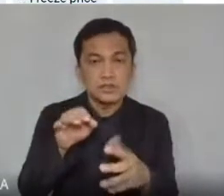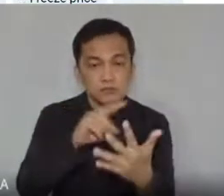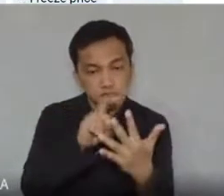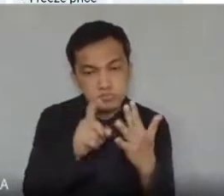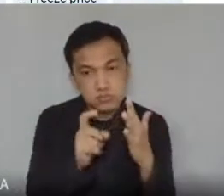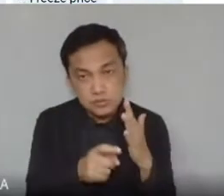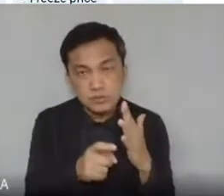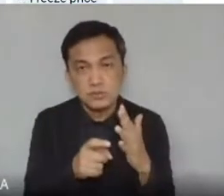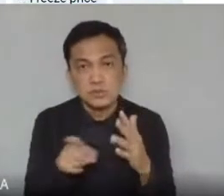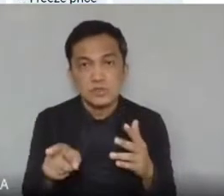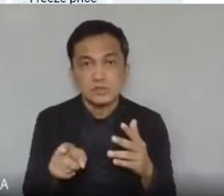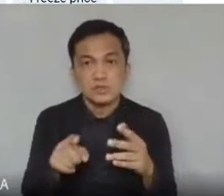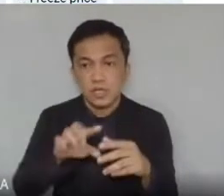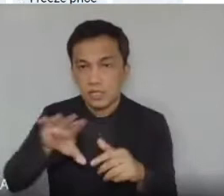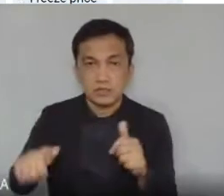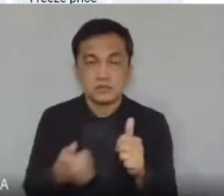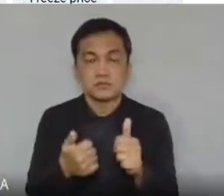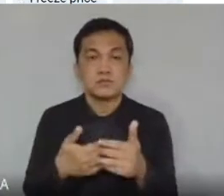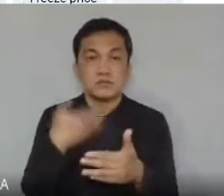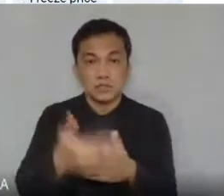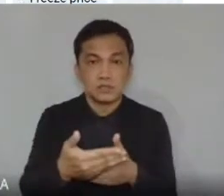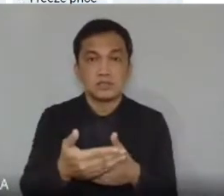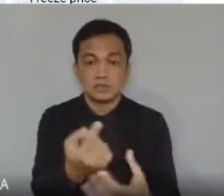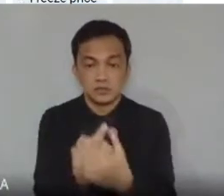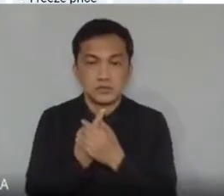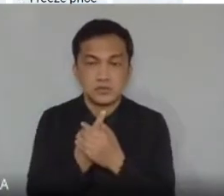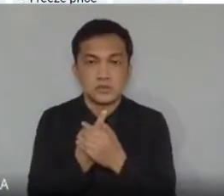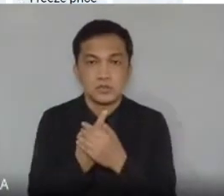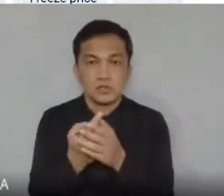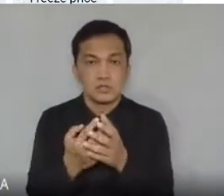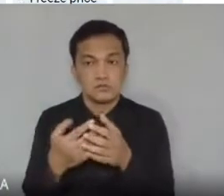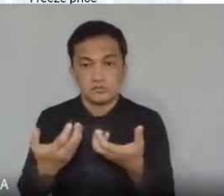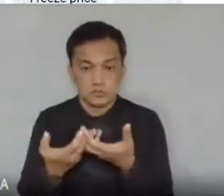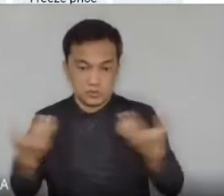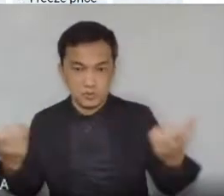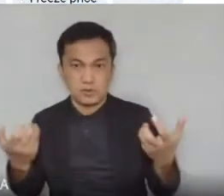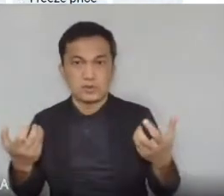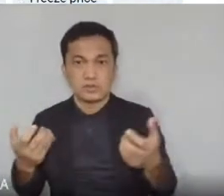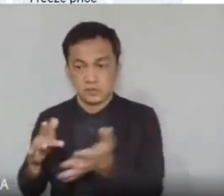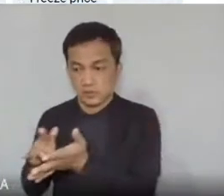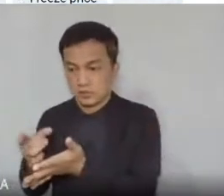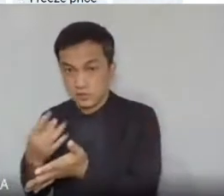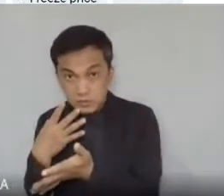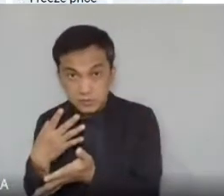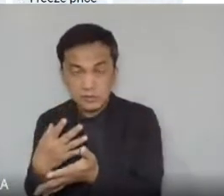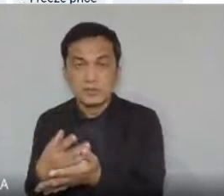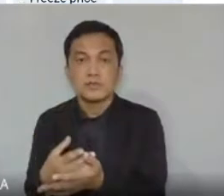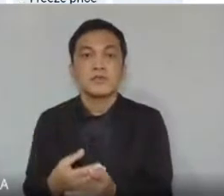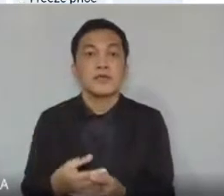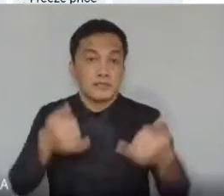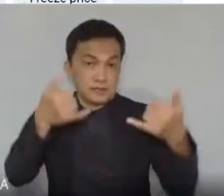can actually be supportive from anywhere from this 1 mark to